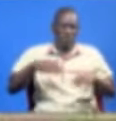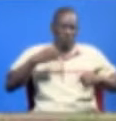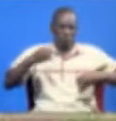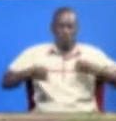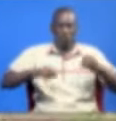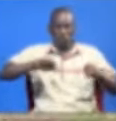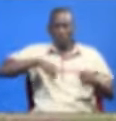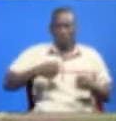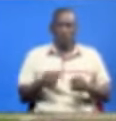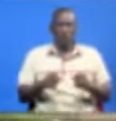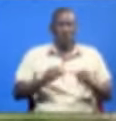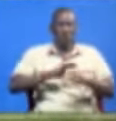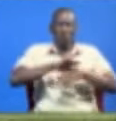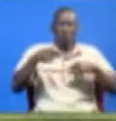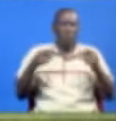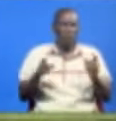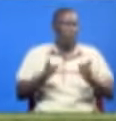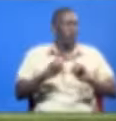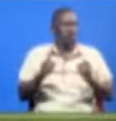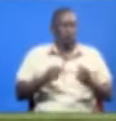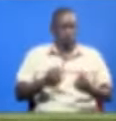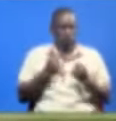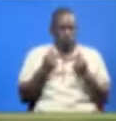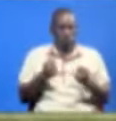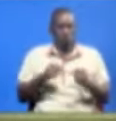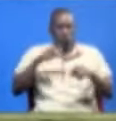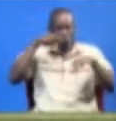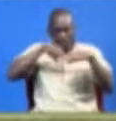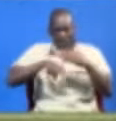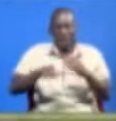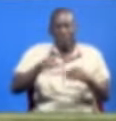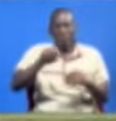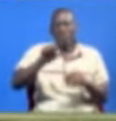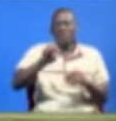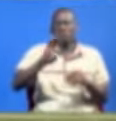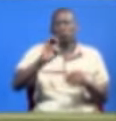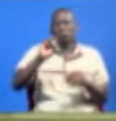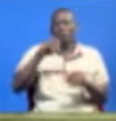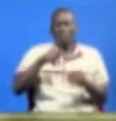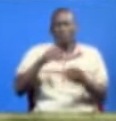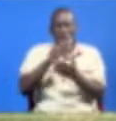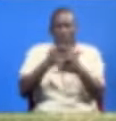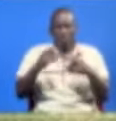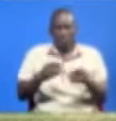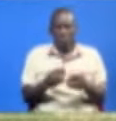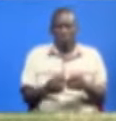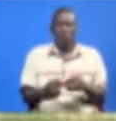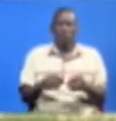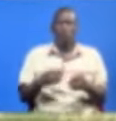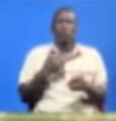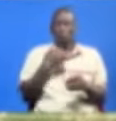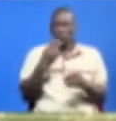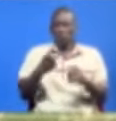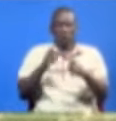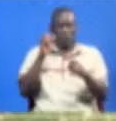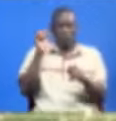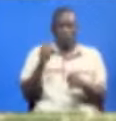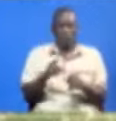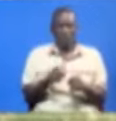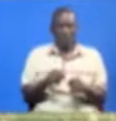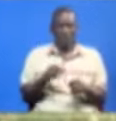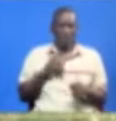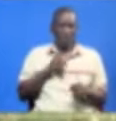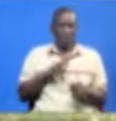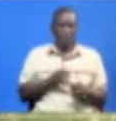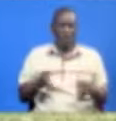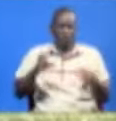However, not everyone is brave enough to set foot on the swampy grounds. Some opting to watch from the sidelines, too scared to join the